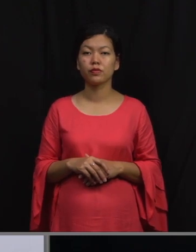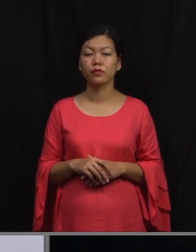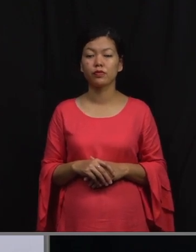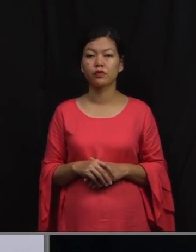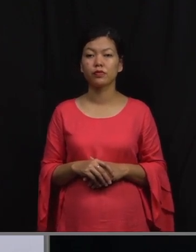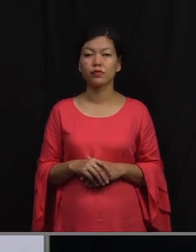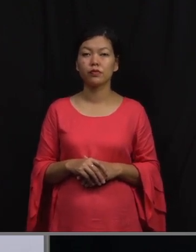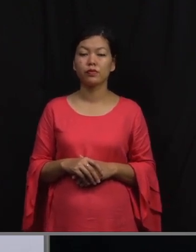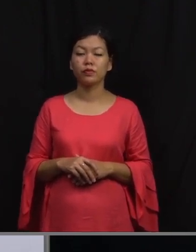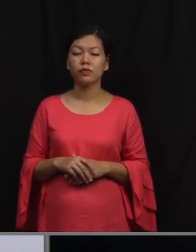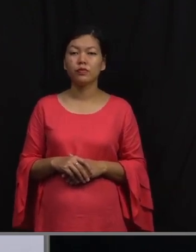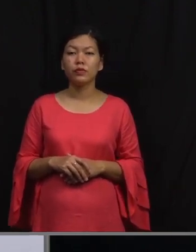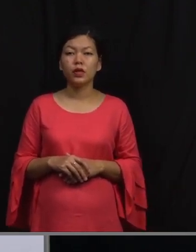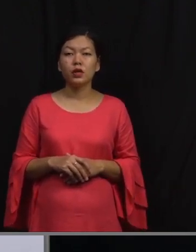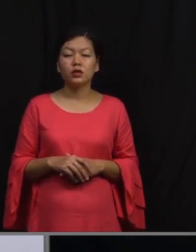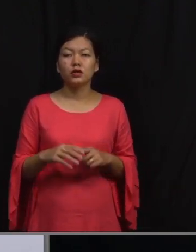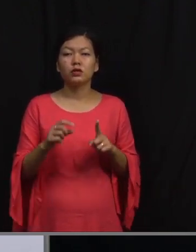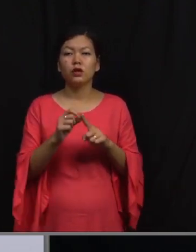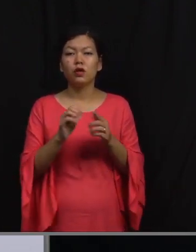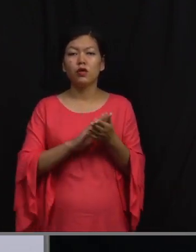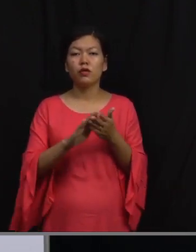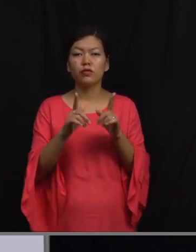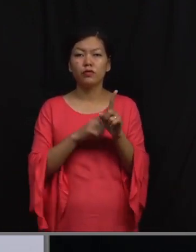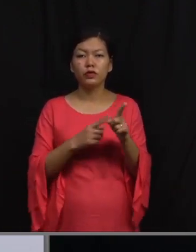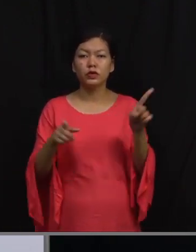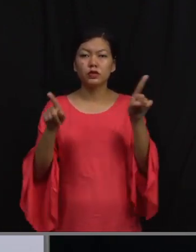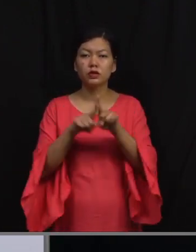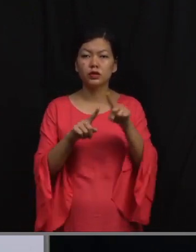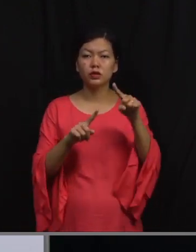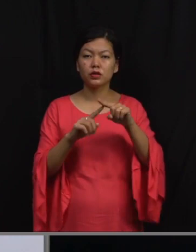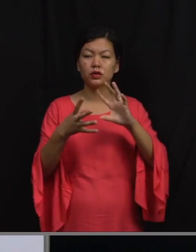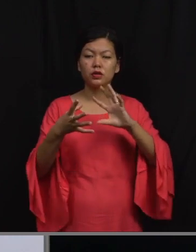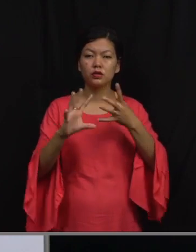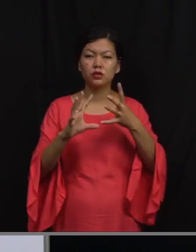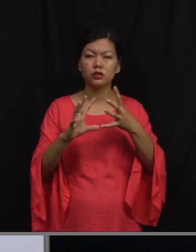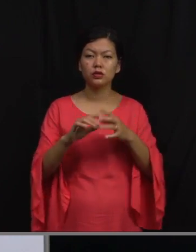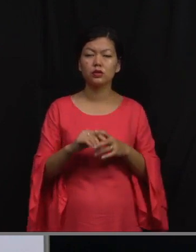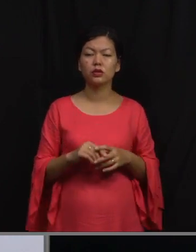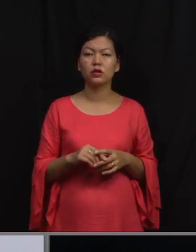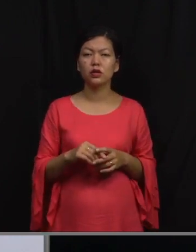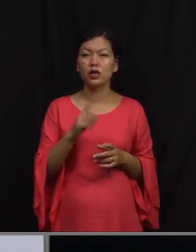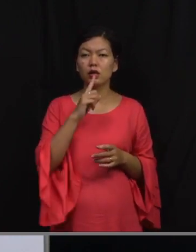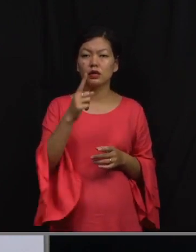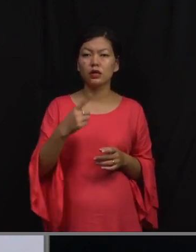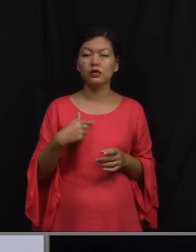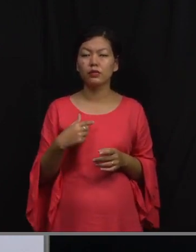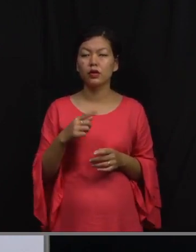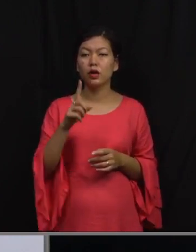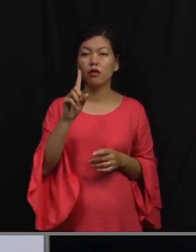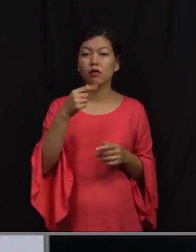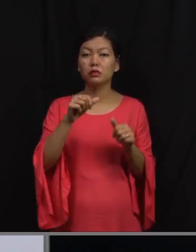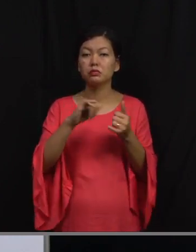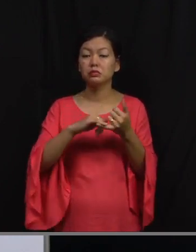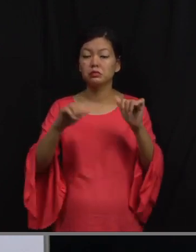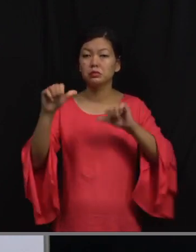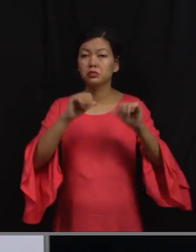Physics and technology. So when I say physics and technology, right? So first tell me what is science and what is technology, right?